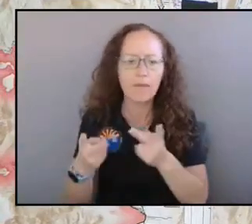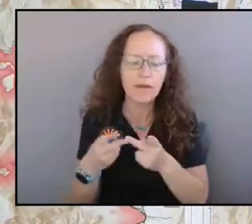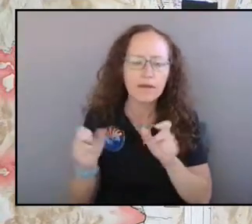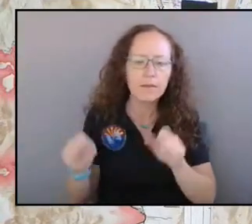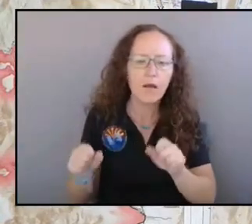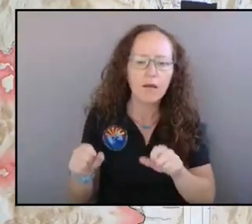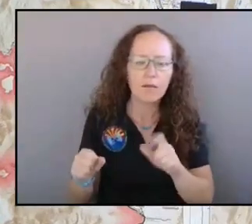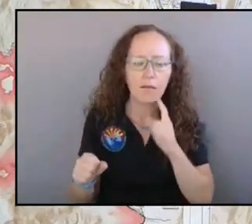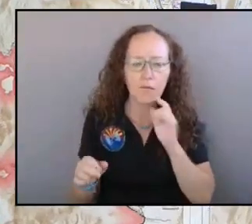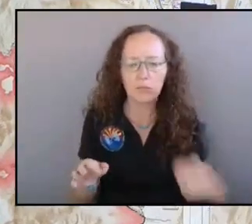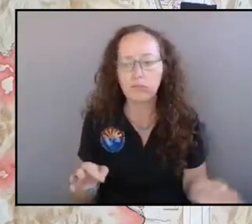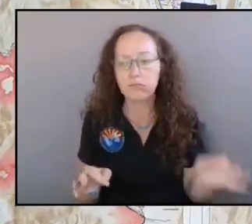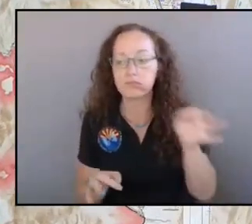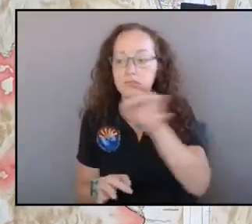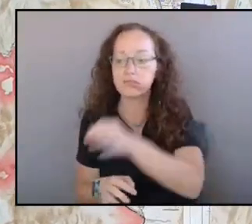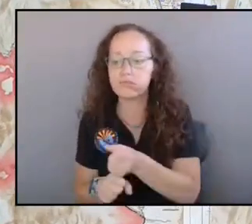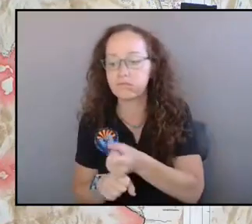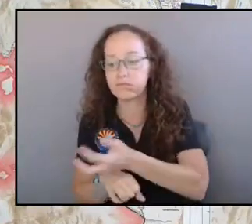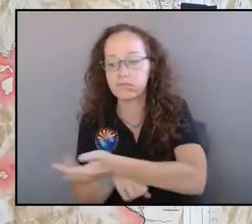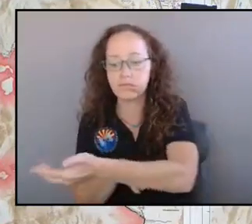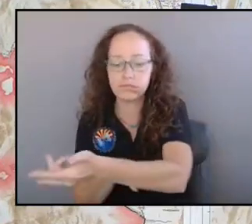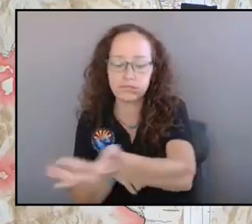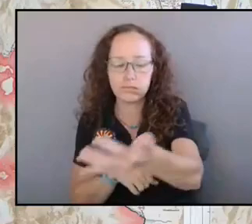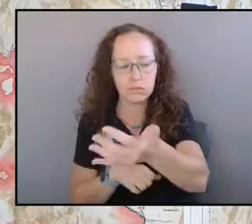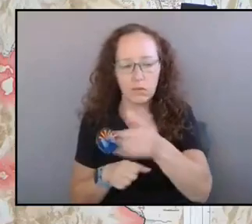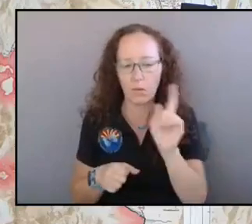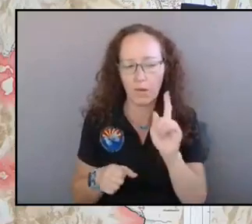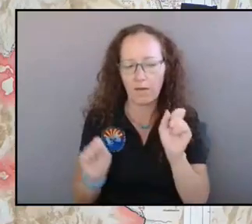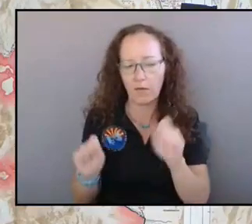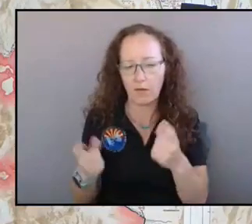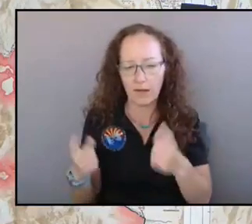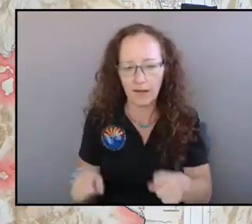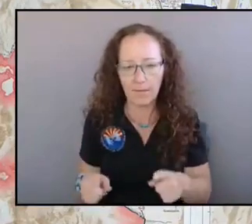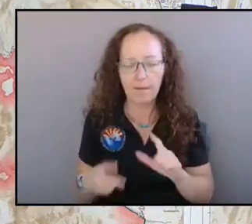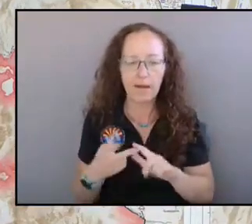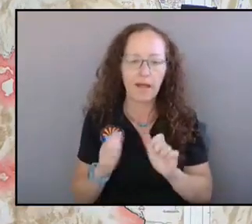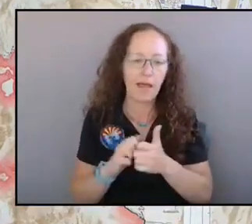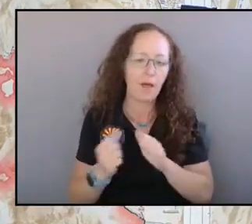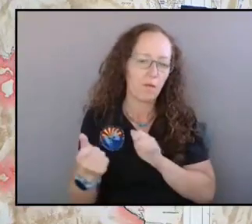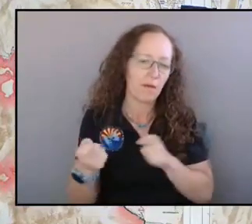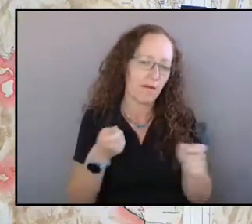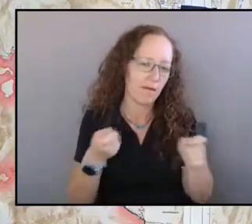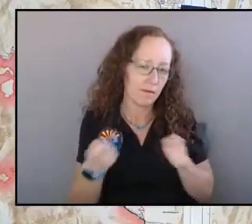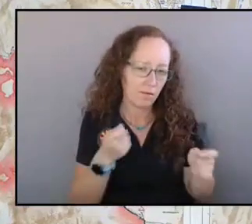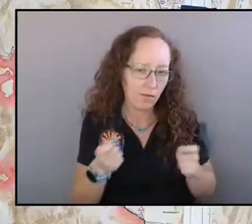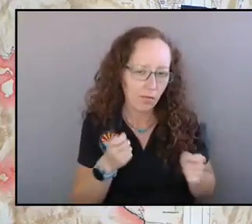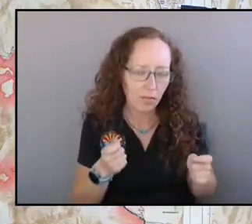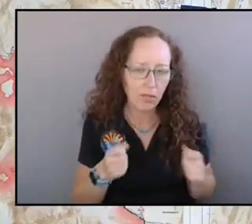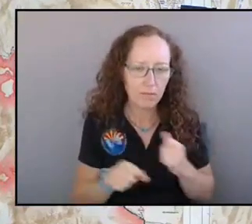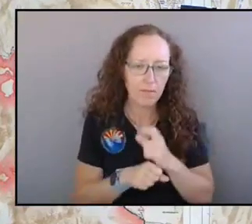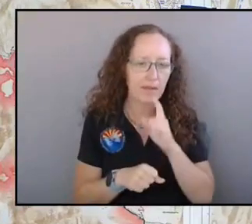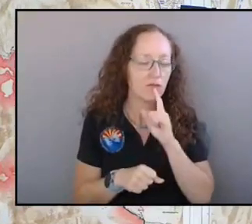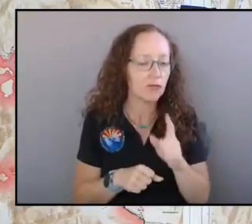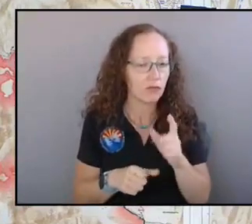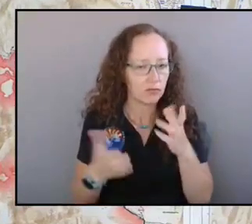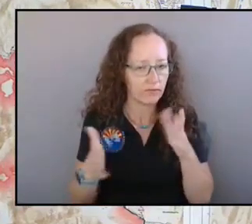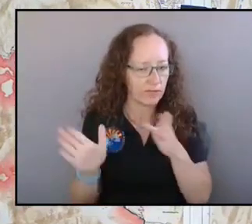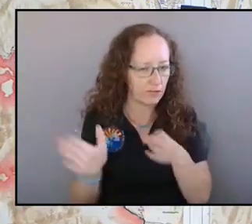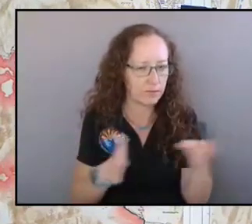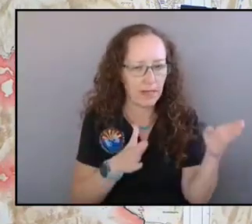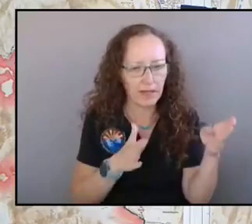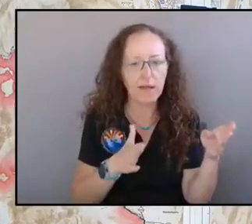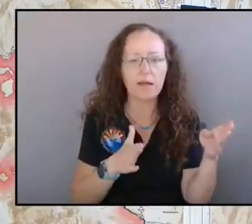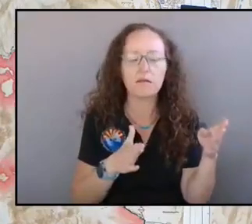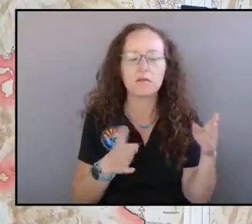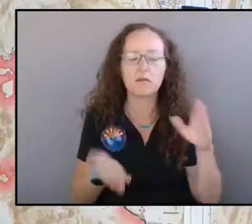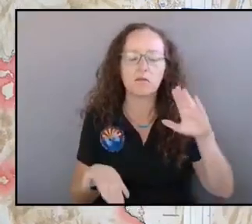fire activity, and that we've identified ways that we're going to address that to make sure that fire, or at least reduce the likelihood that fire has the ability